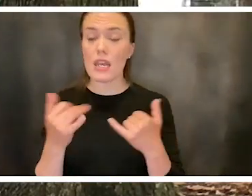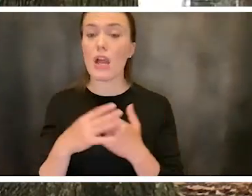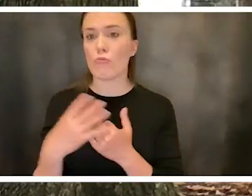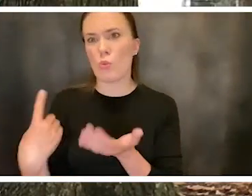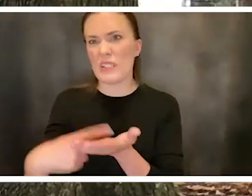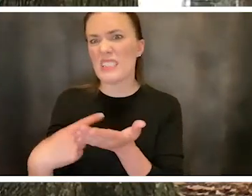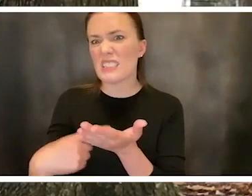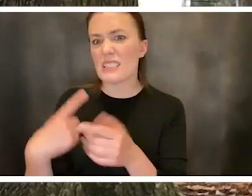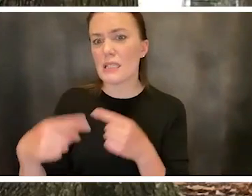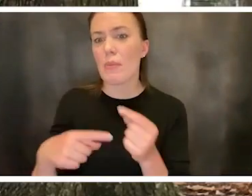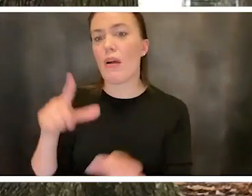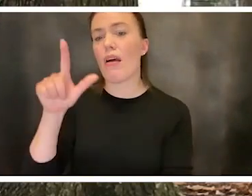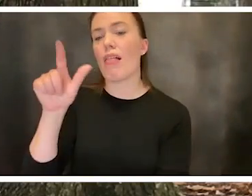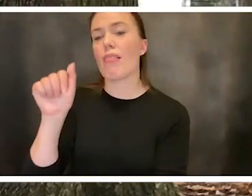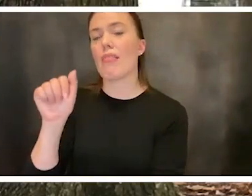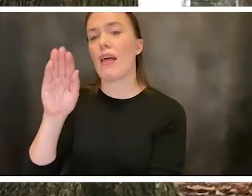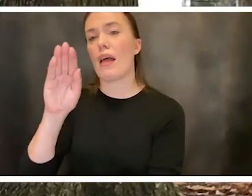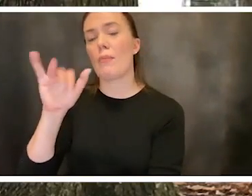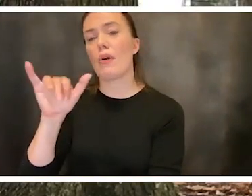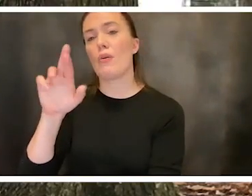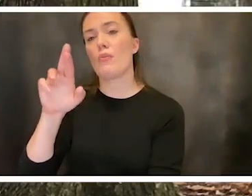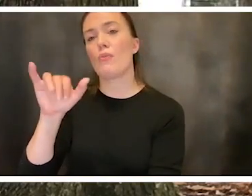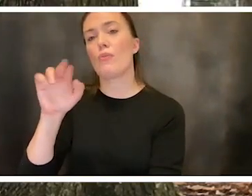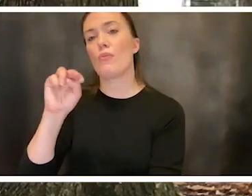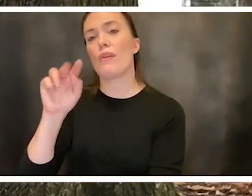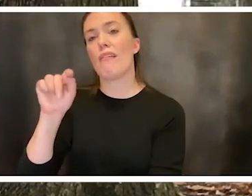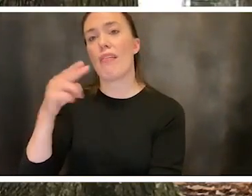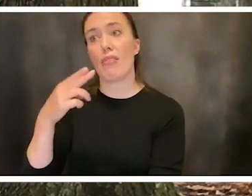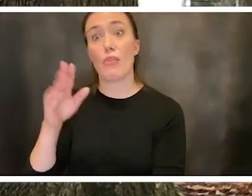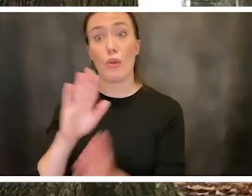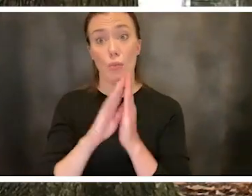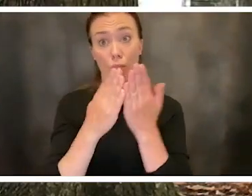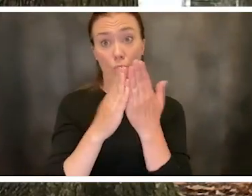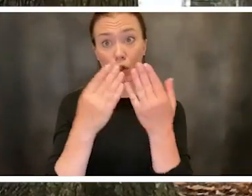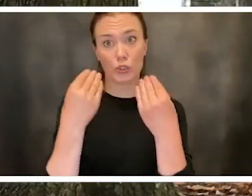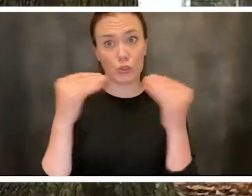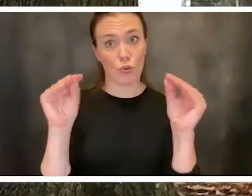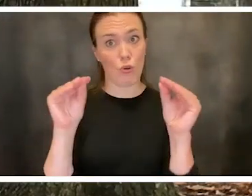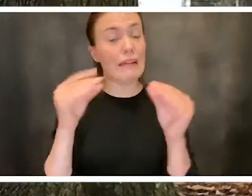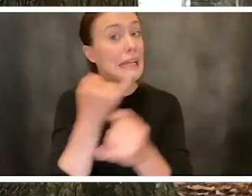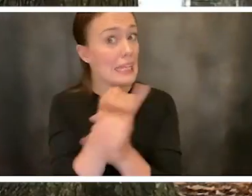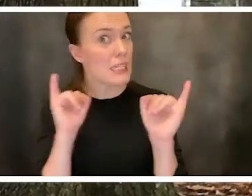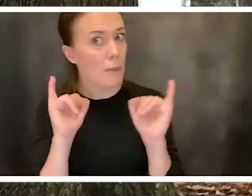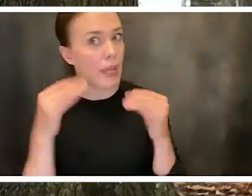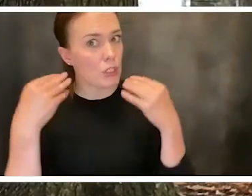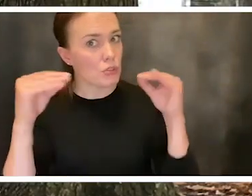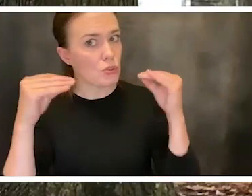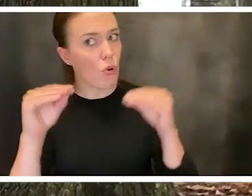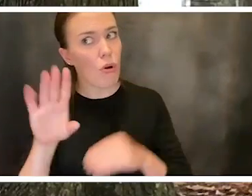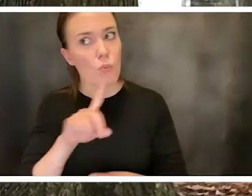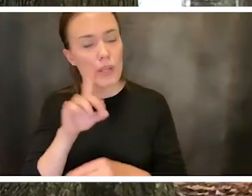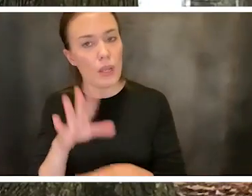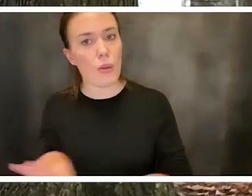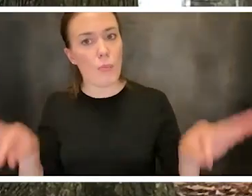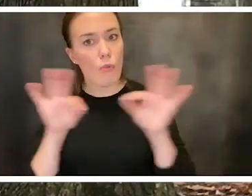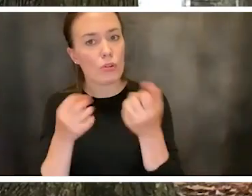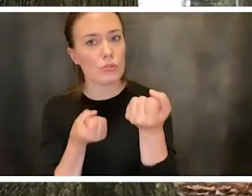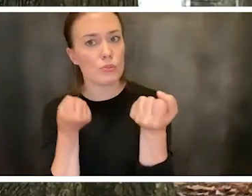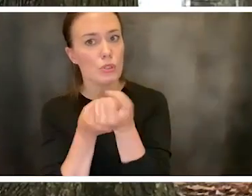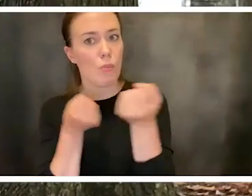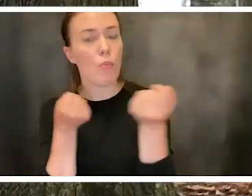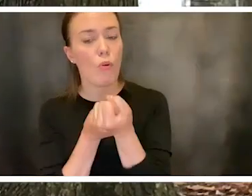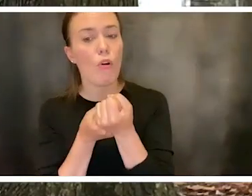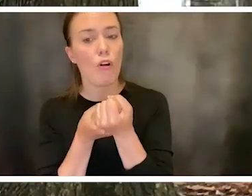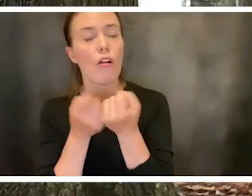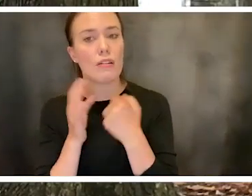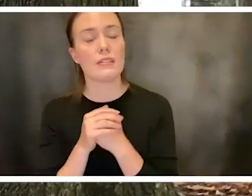Yes. Fantastic bookstore. Please support your independent bookstores. I am like supporting your Labyrinth Books. Music stores. They are a fantastic yeah. organization. They give a lot